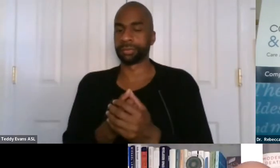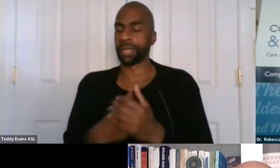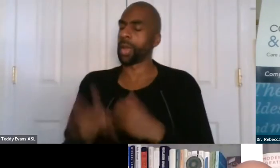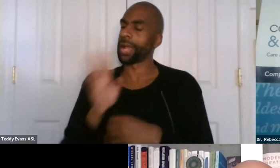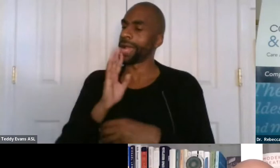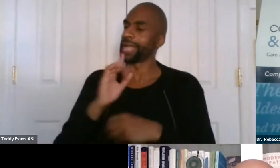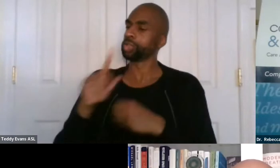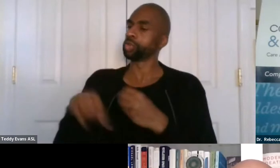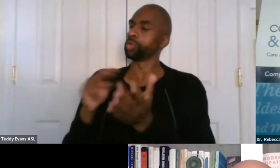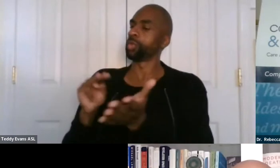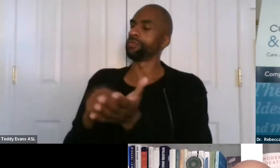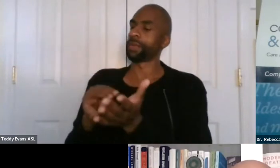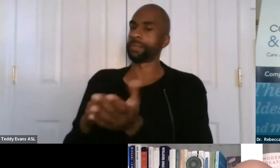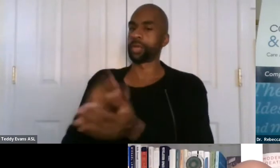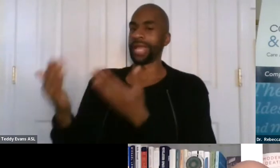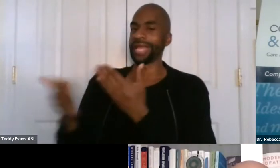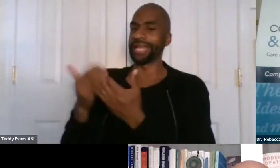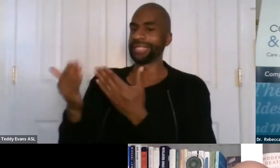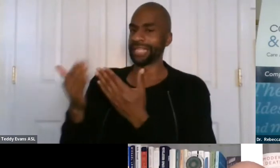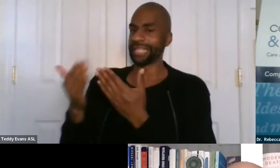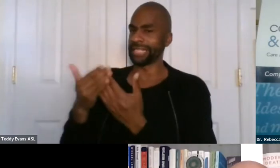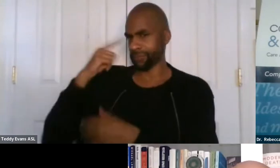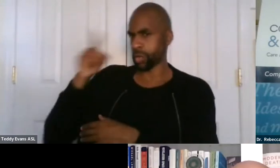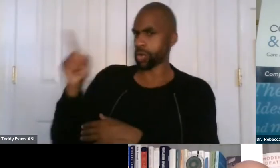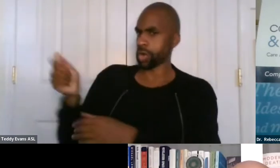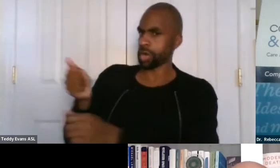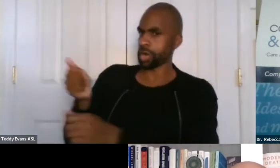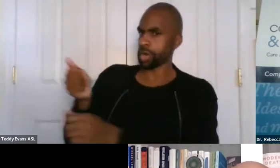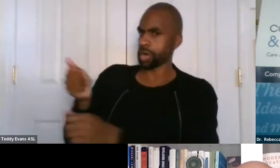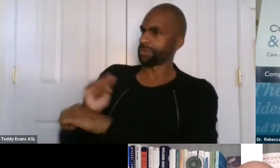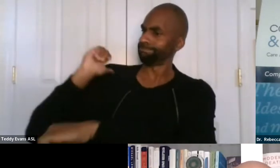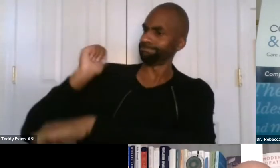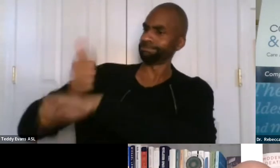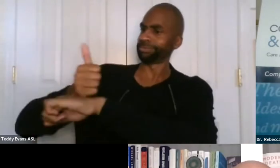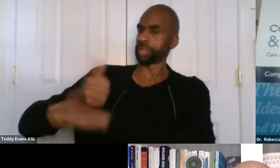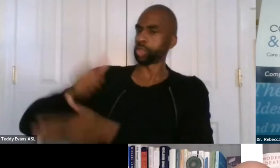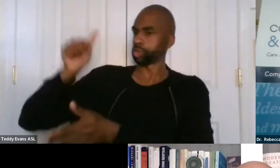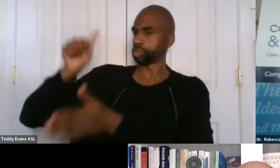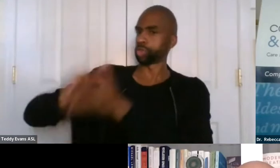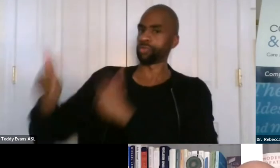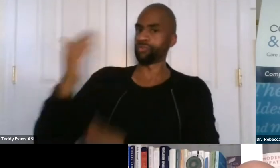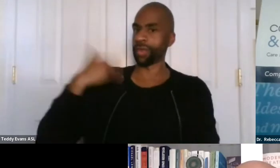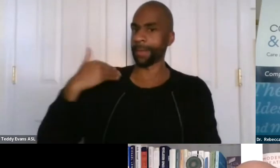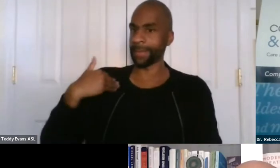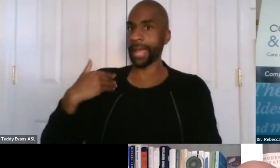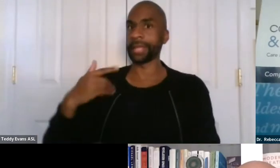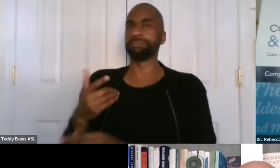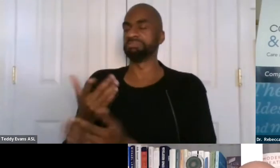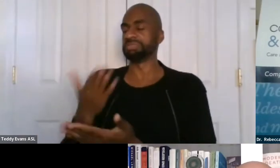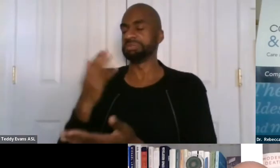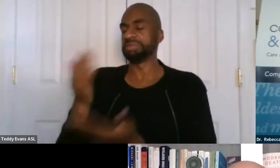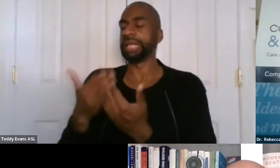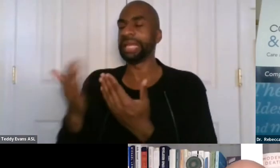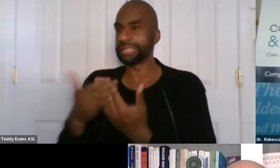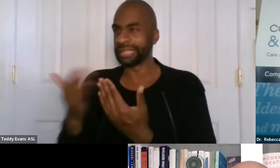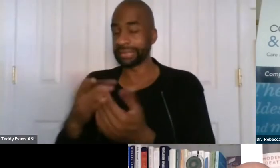for her to book someone's third or fourth back surgery than it is to actually get them therapy. The amount of